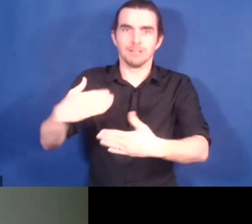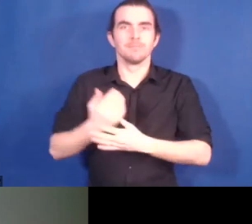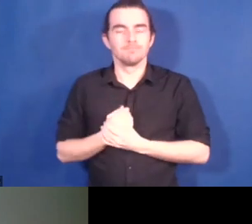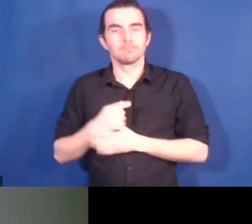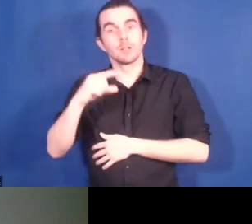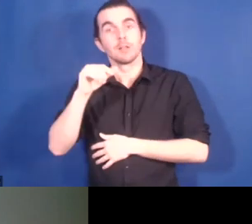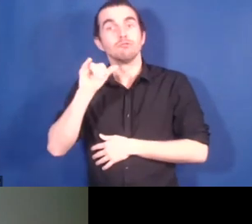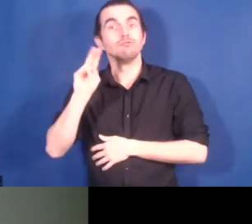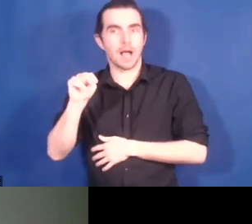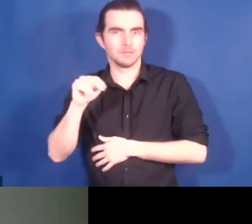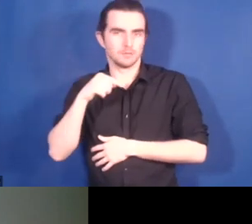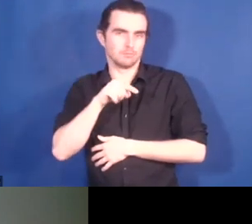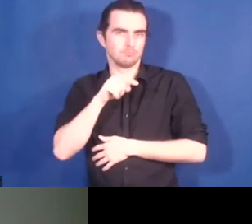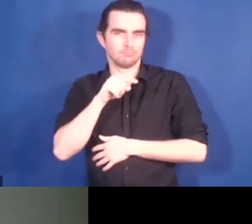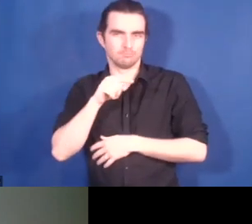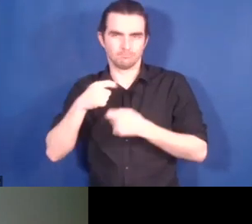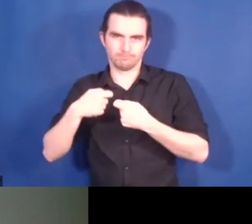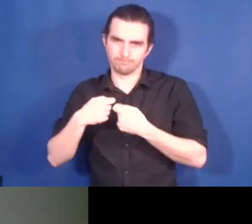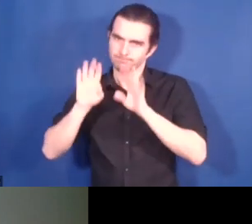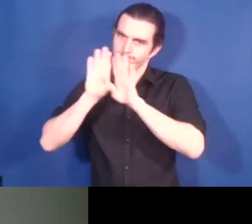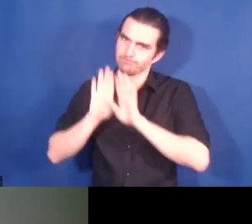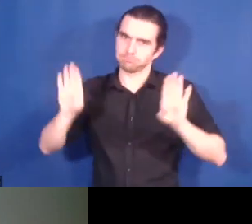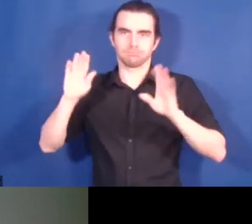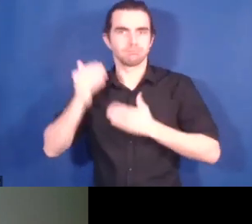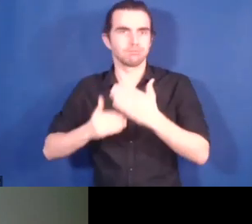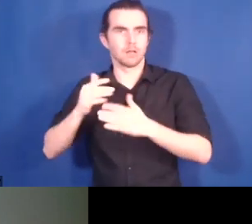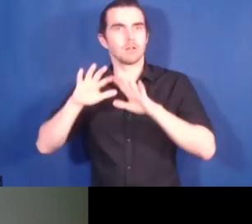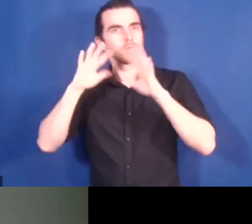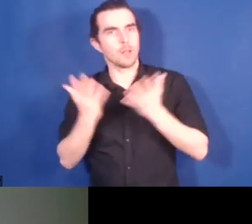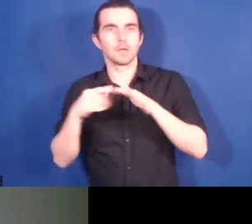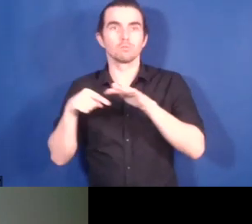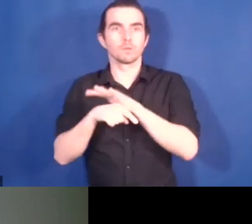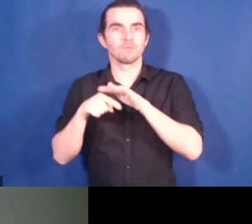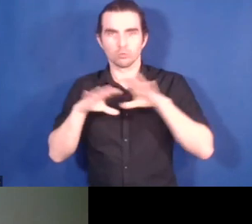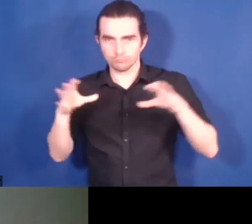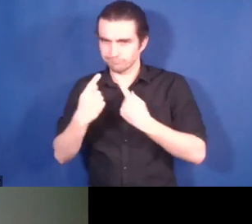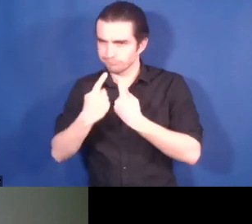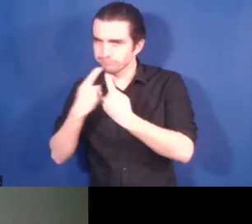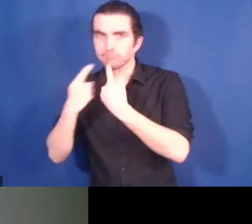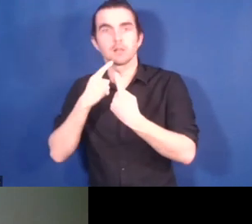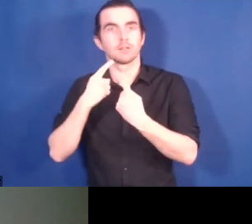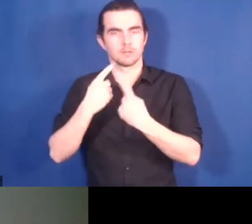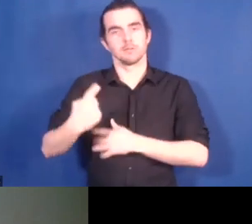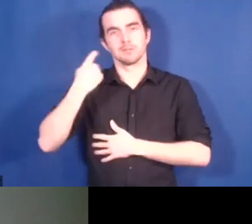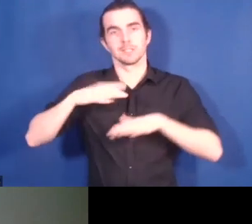for it in those few short months between December 2019 and late February